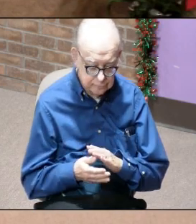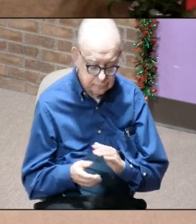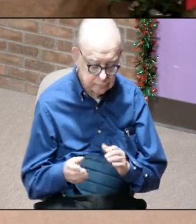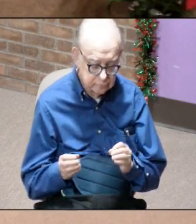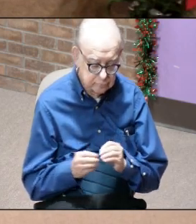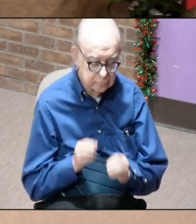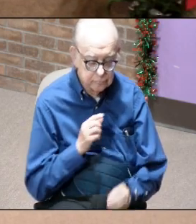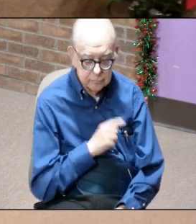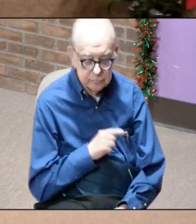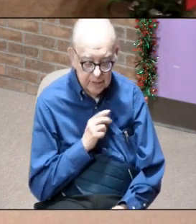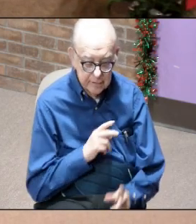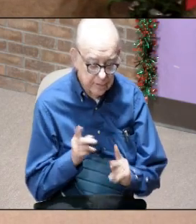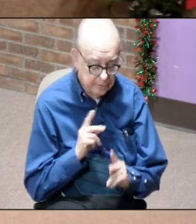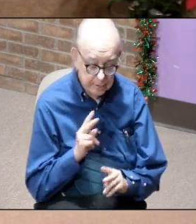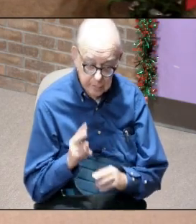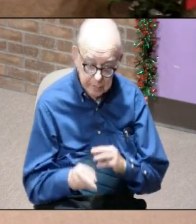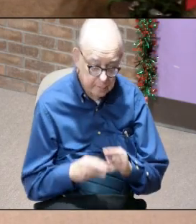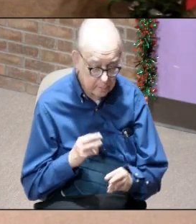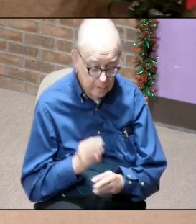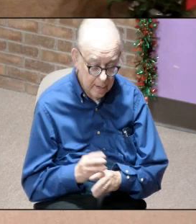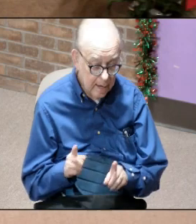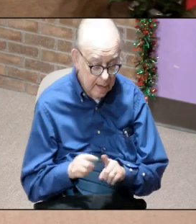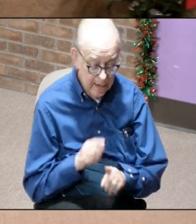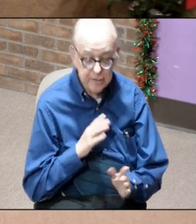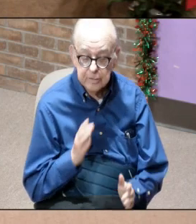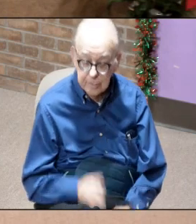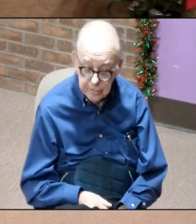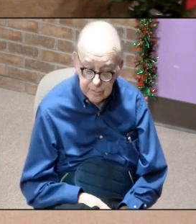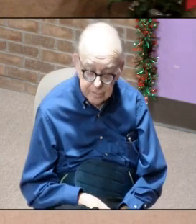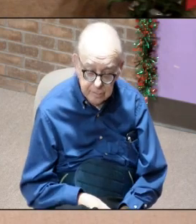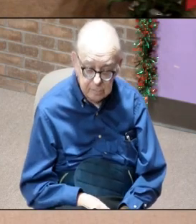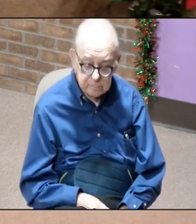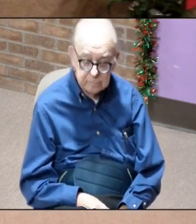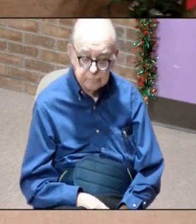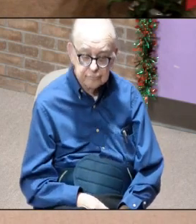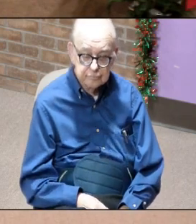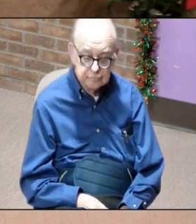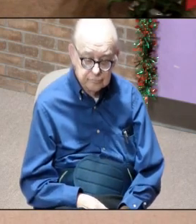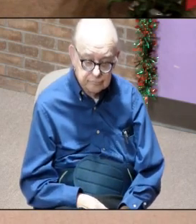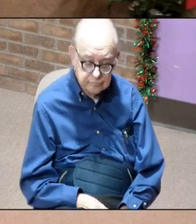laziest people in the world as Christians.